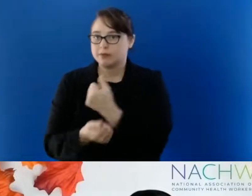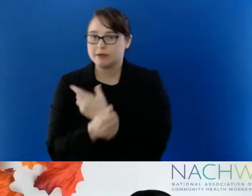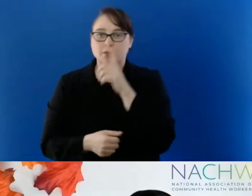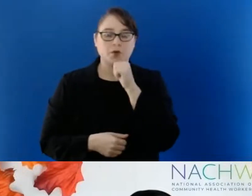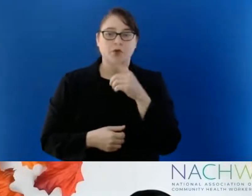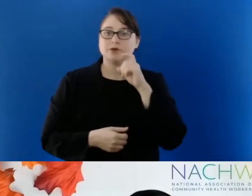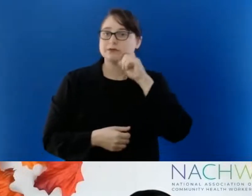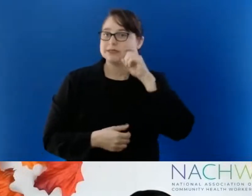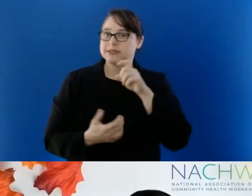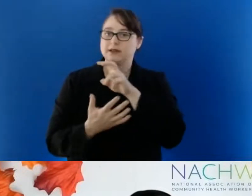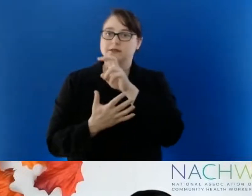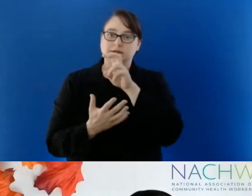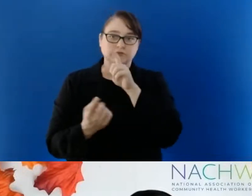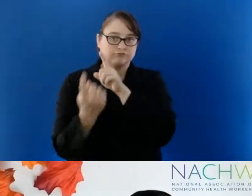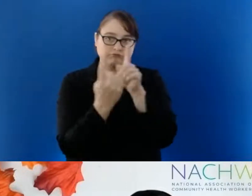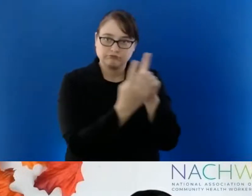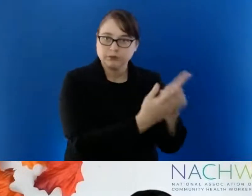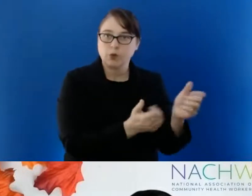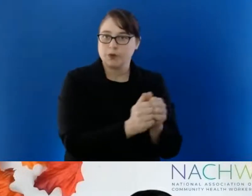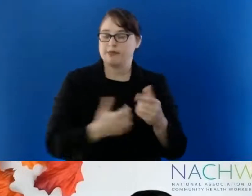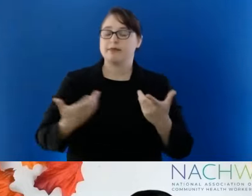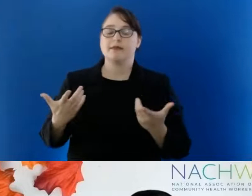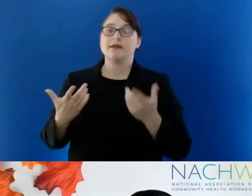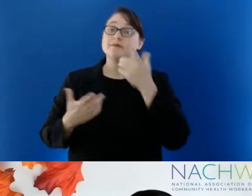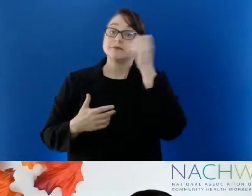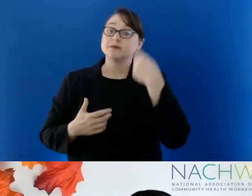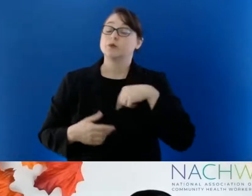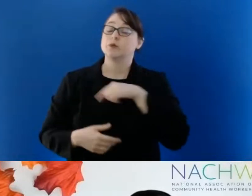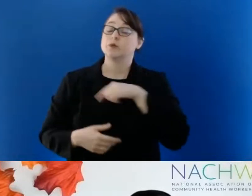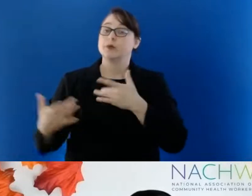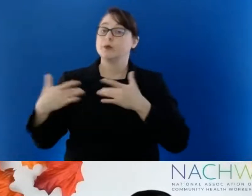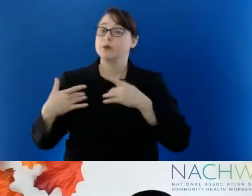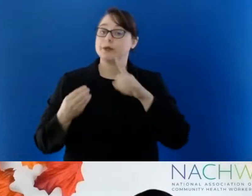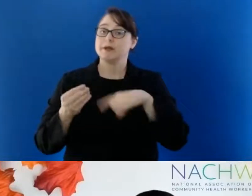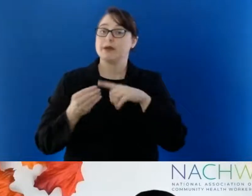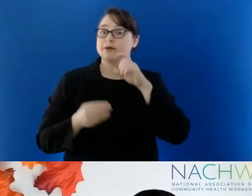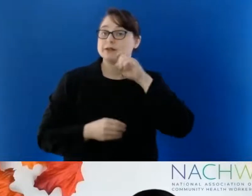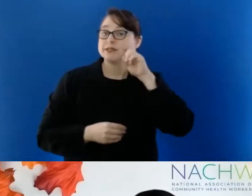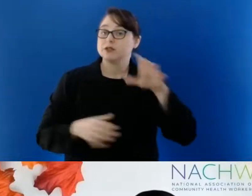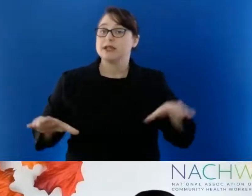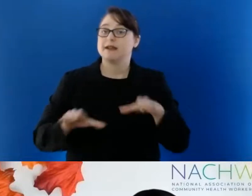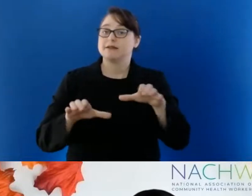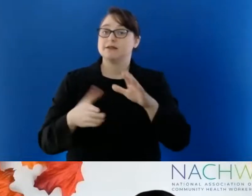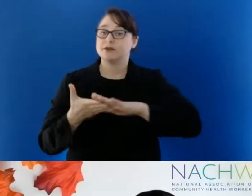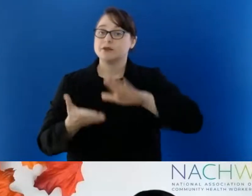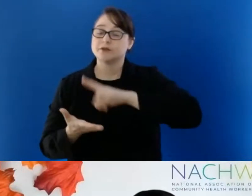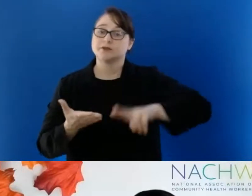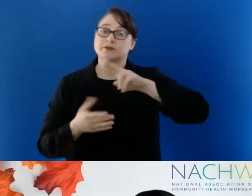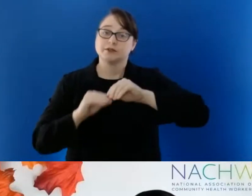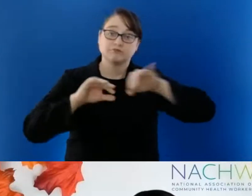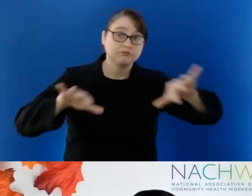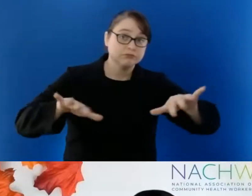long time now, because we worried about this being spread into sexually active colleges and campuses. We are not worried about this